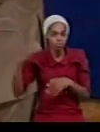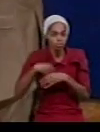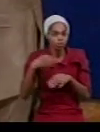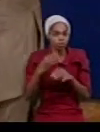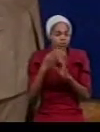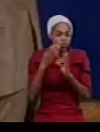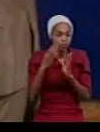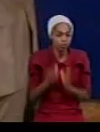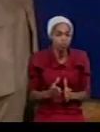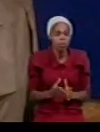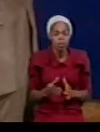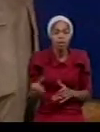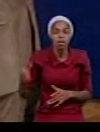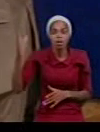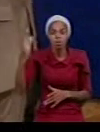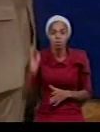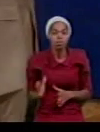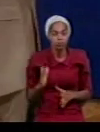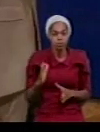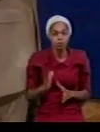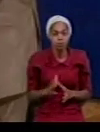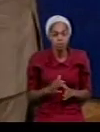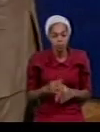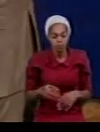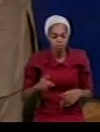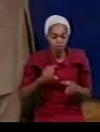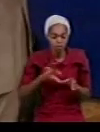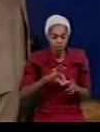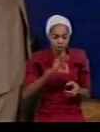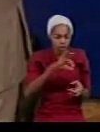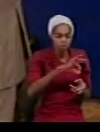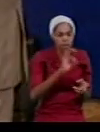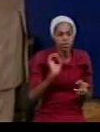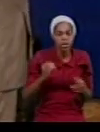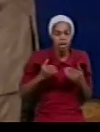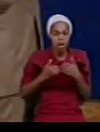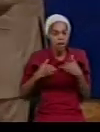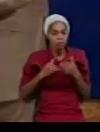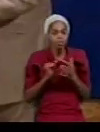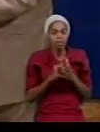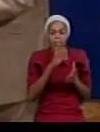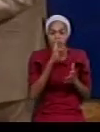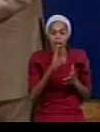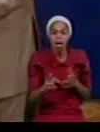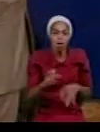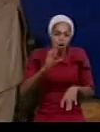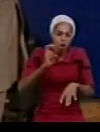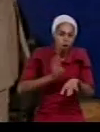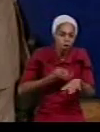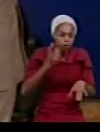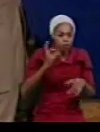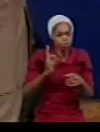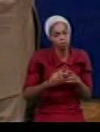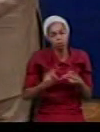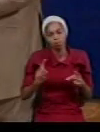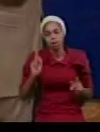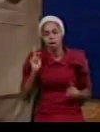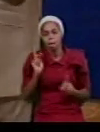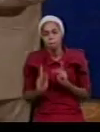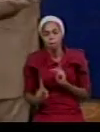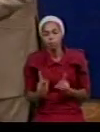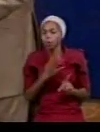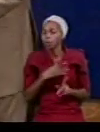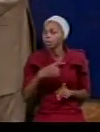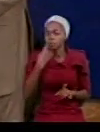were injurious to the health of the people. We learned spiritual lessons in addition to the physical lesson of health on this,